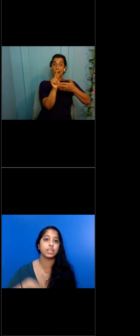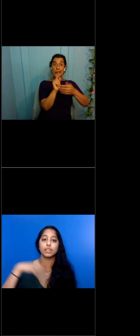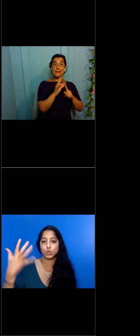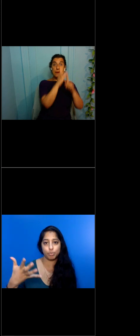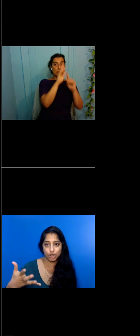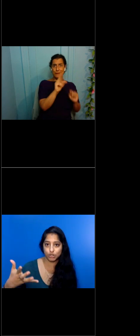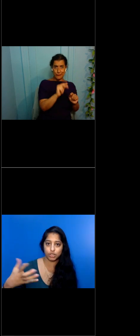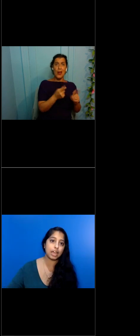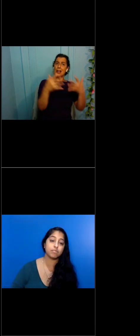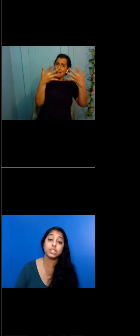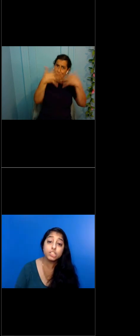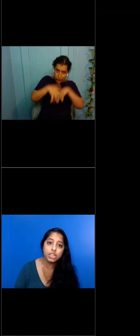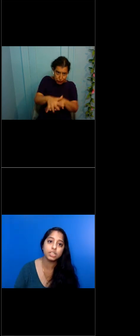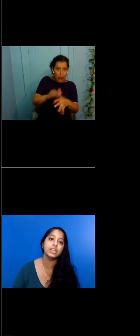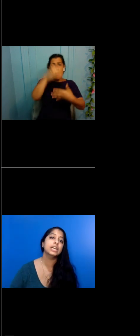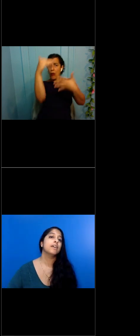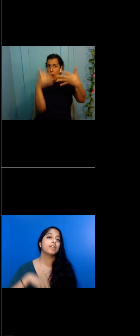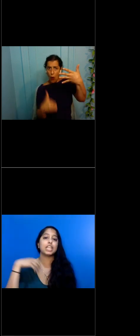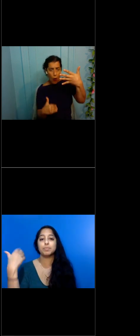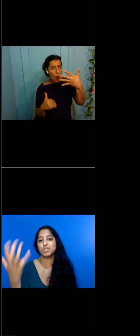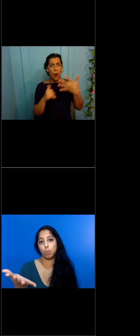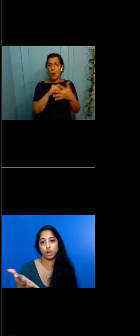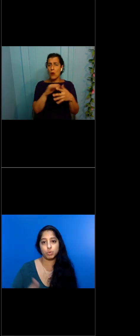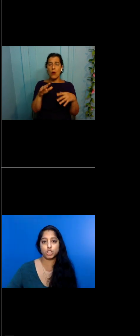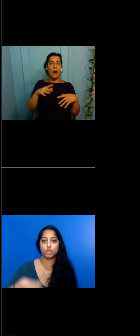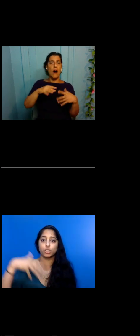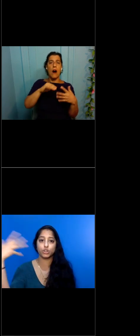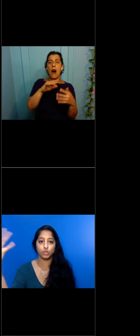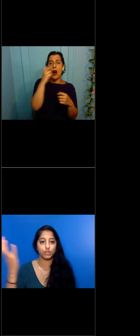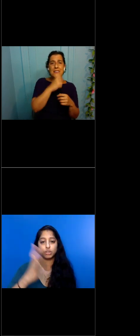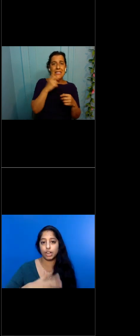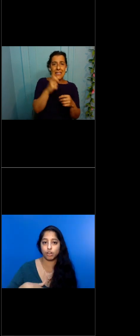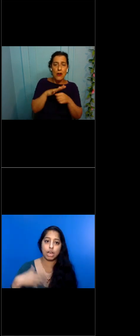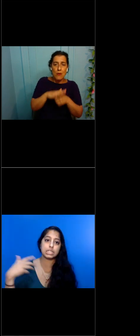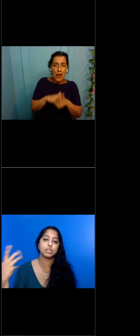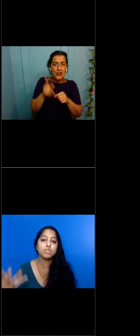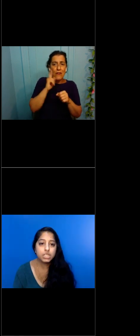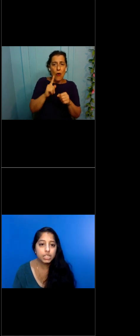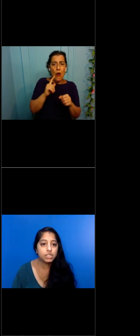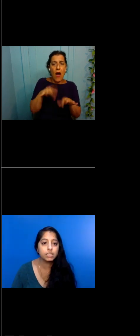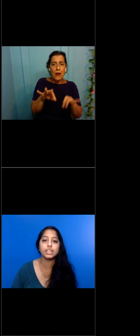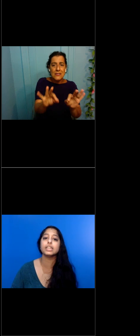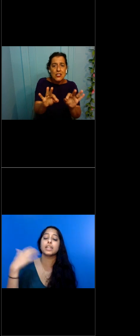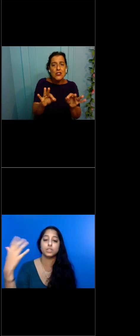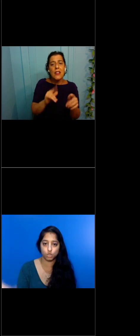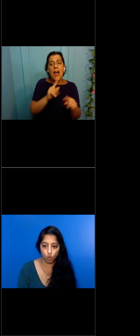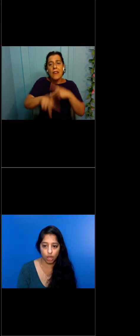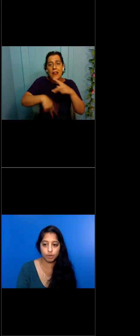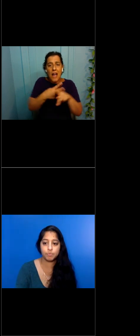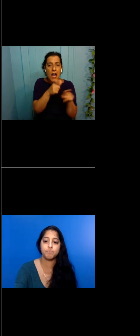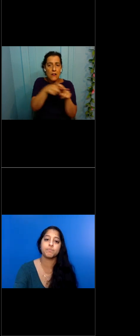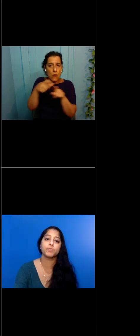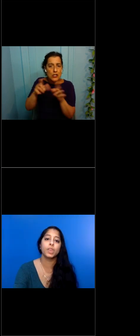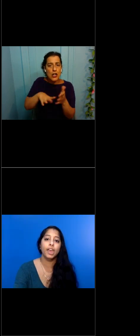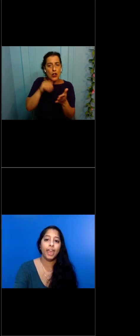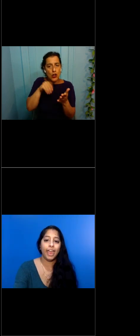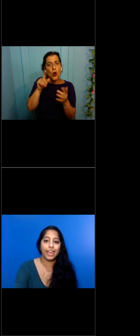right? Articulatory pressures on acquisition, the types of words which are learned earlier or later cross-linguistically, and so